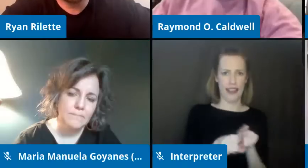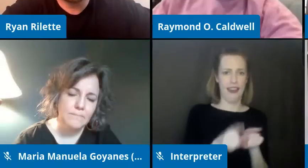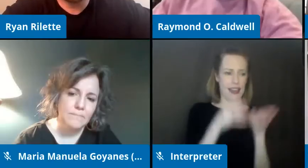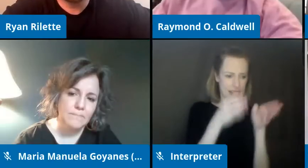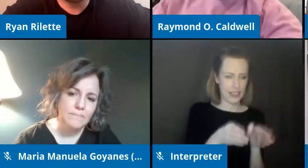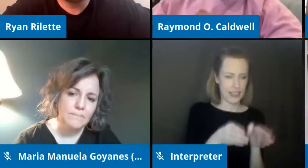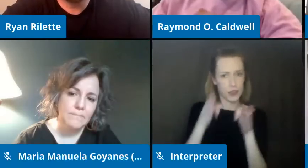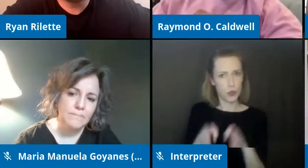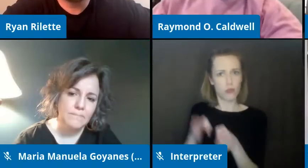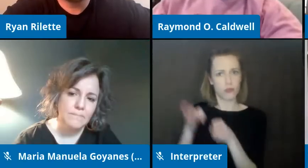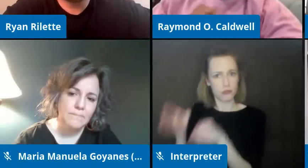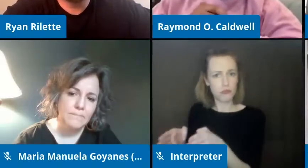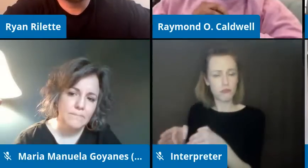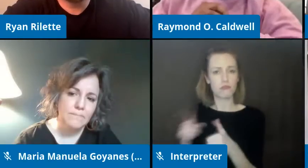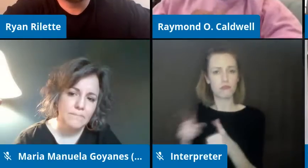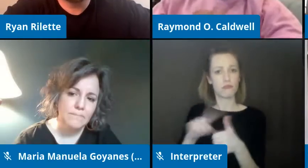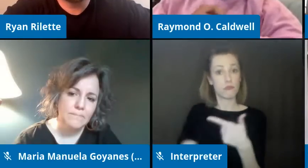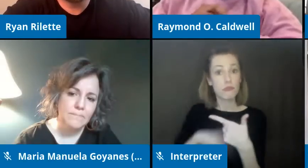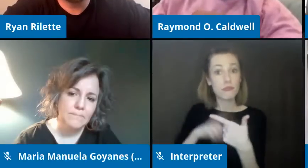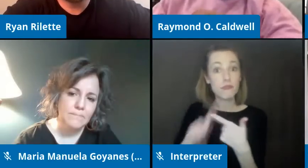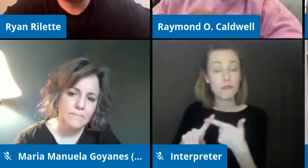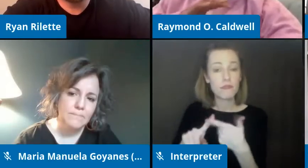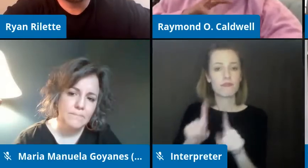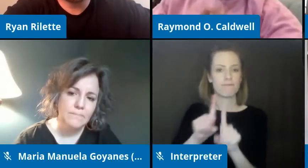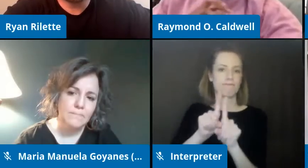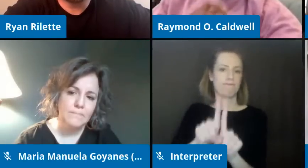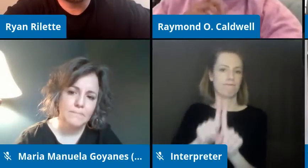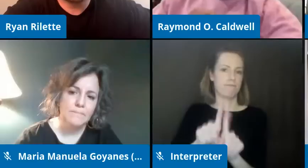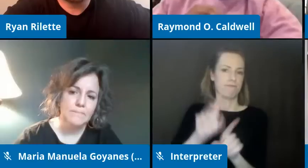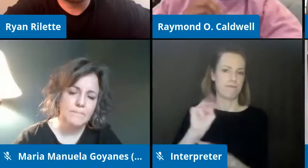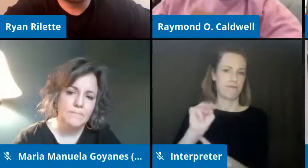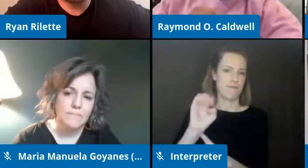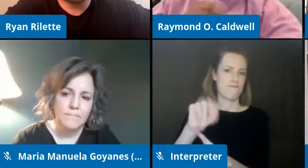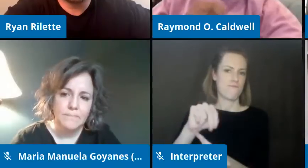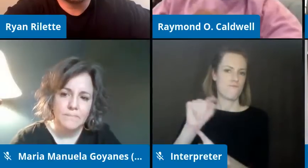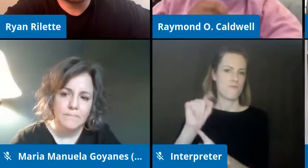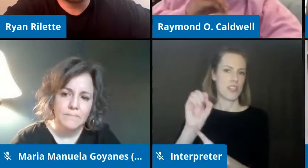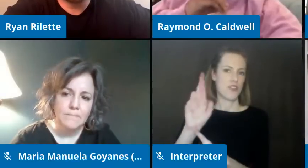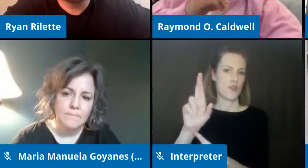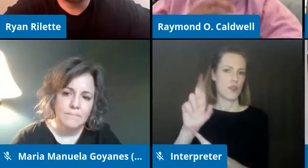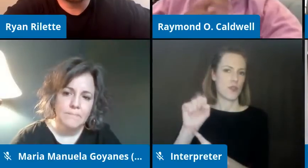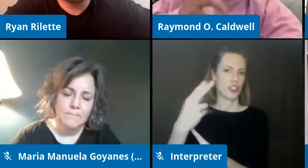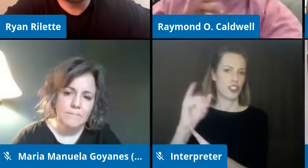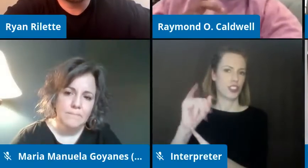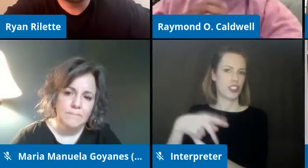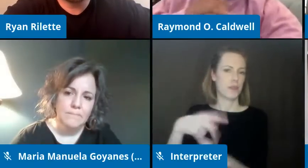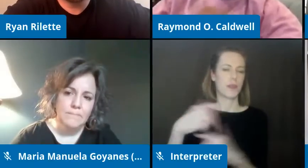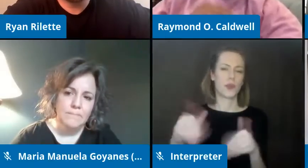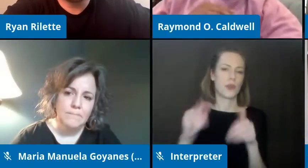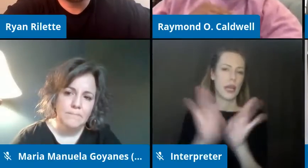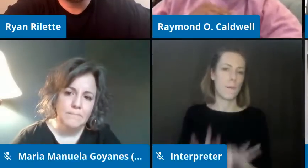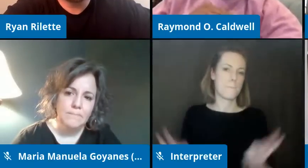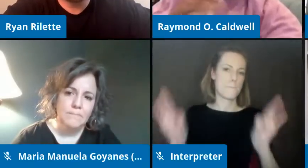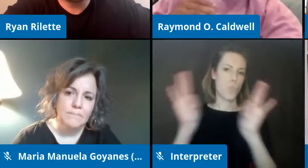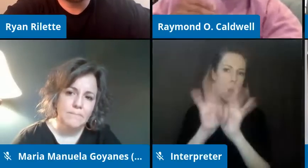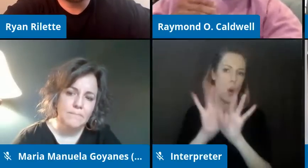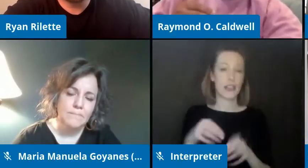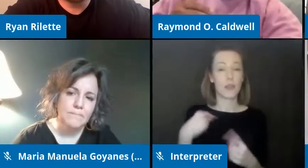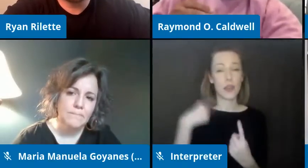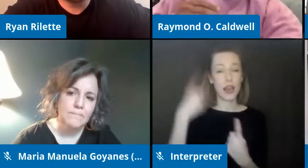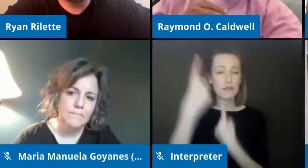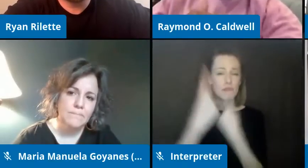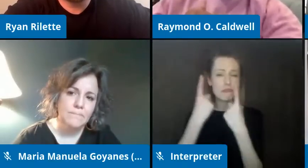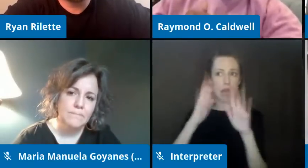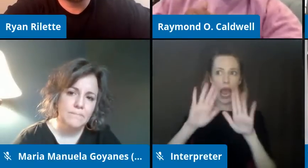that, mentorship is so, so vitally important. When I think about the ways I moved through the scene and through my